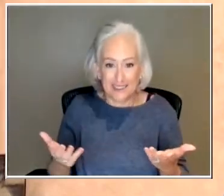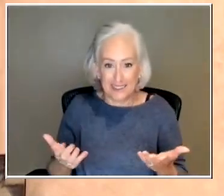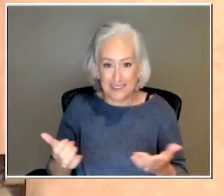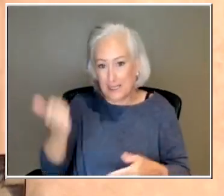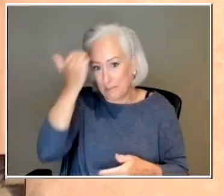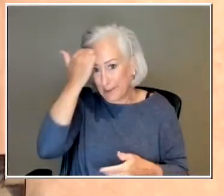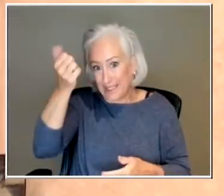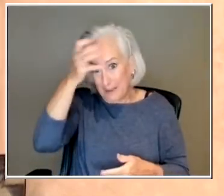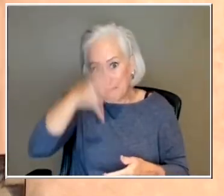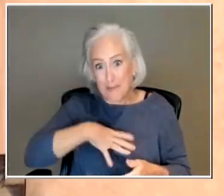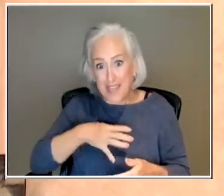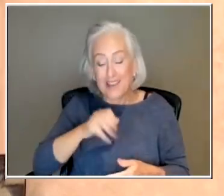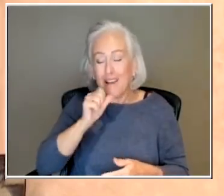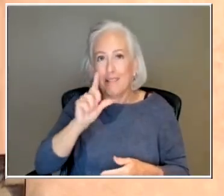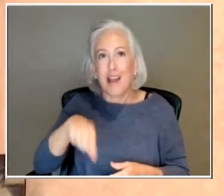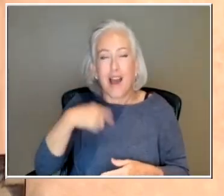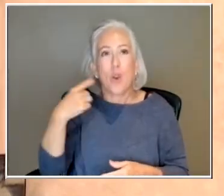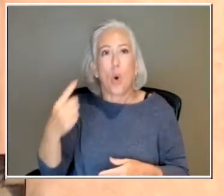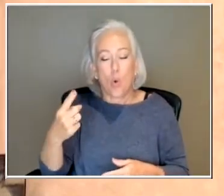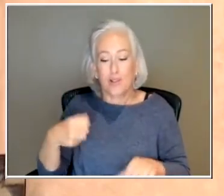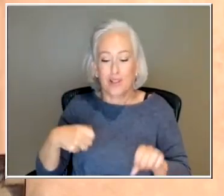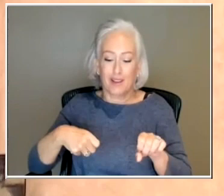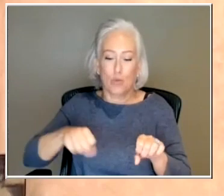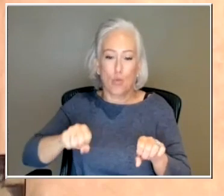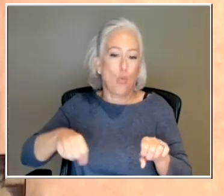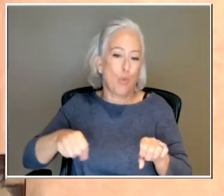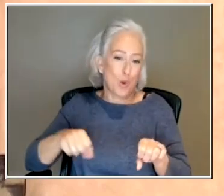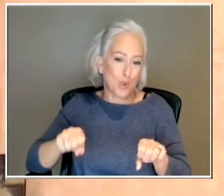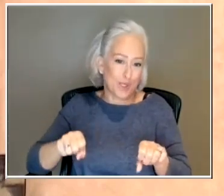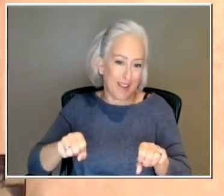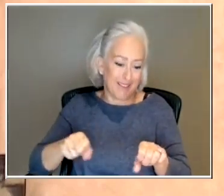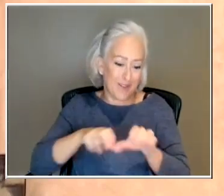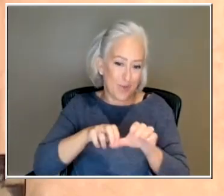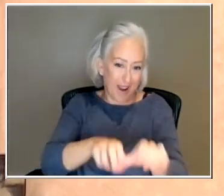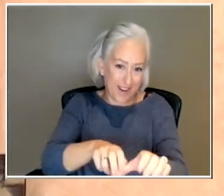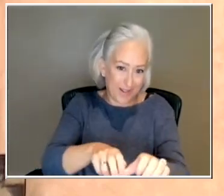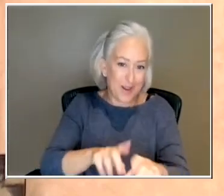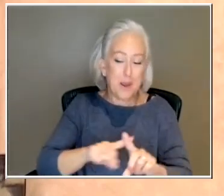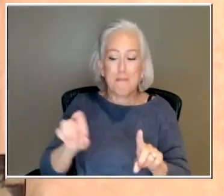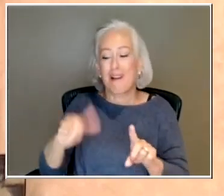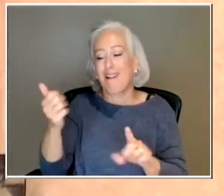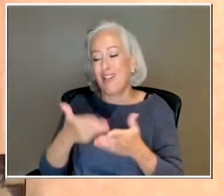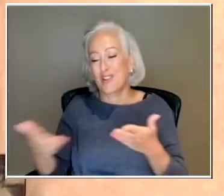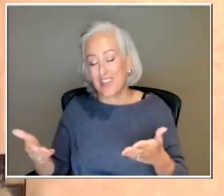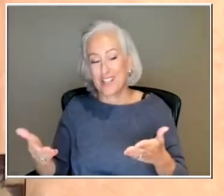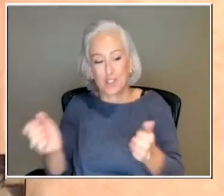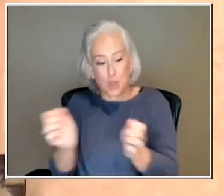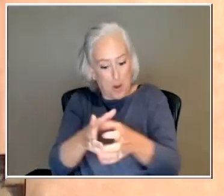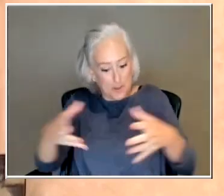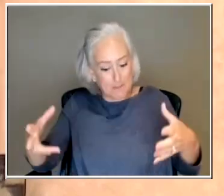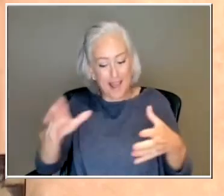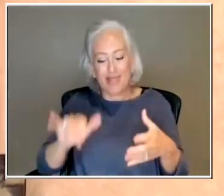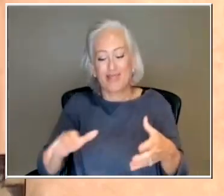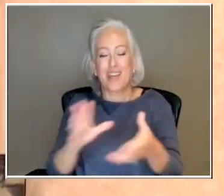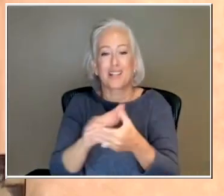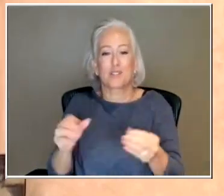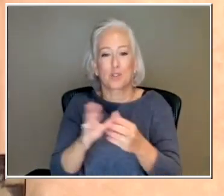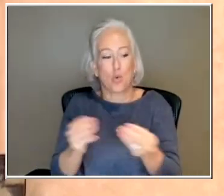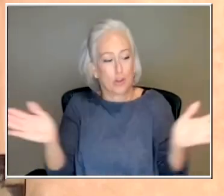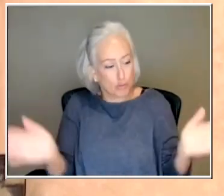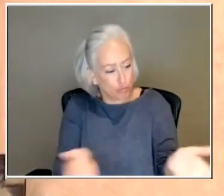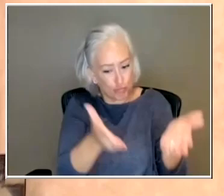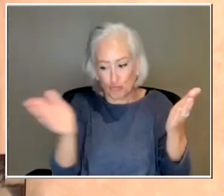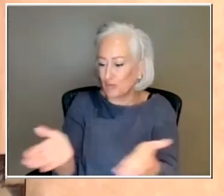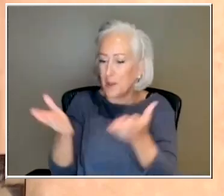riding motorcycles. They're doing other things as well. So if you can expand that story and tell more, encourage more men to just get their